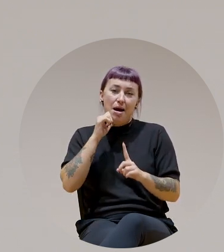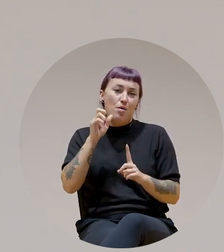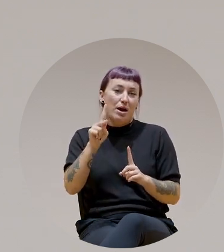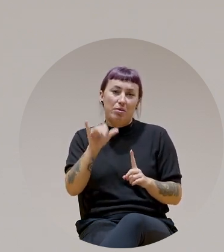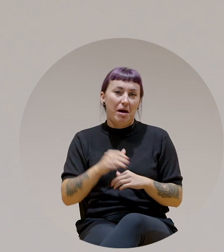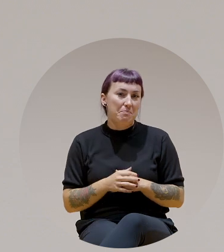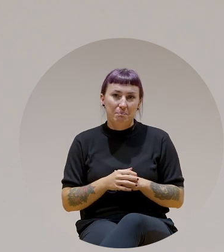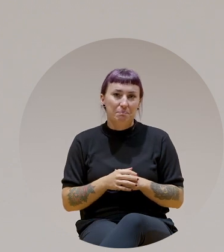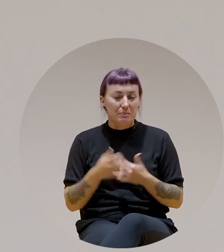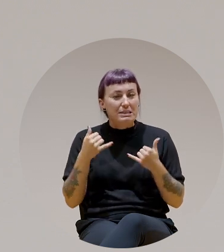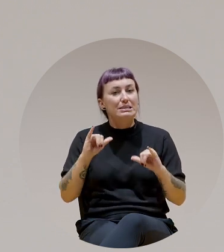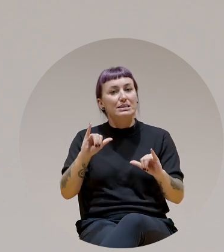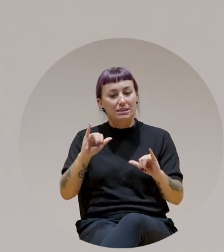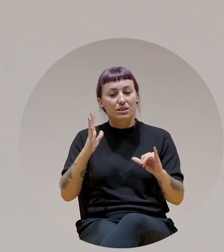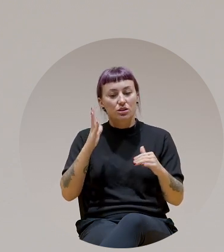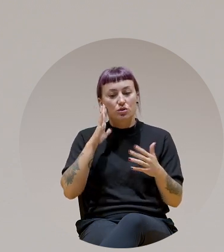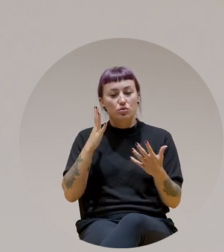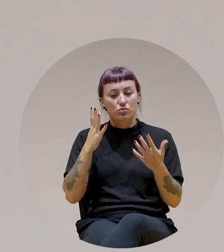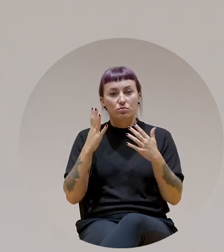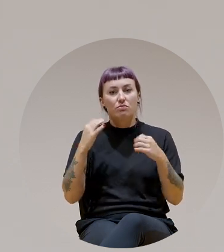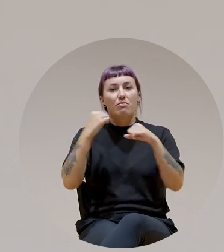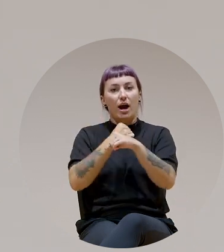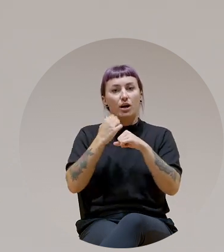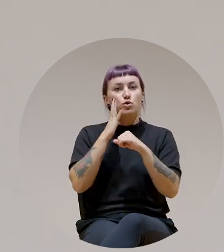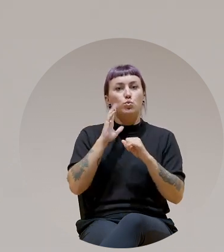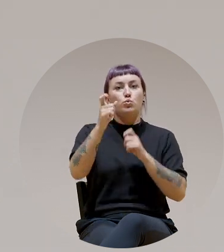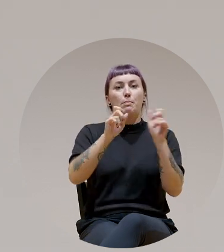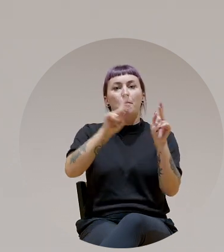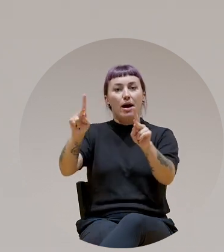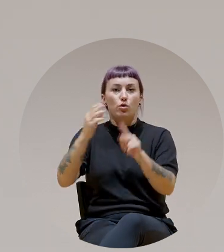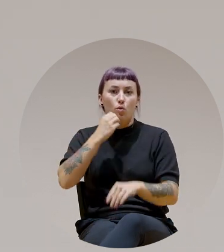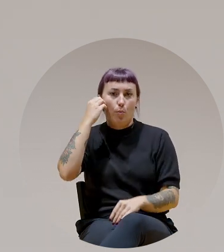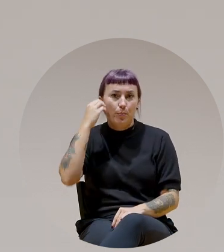okay with that. I would still fight to return things home.